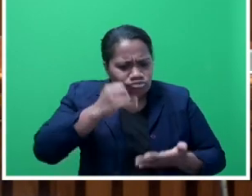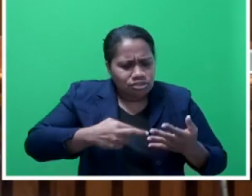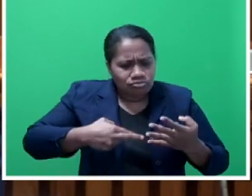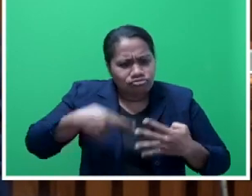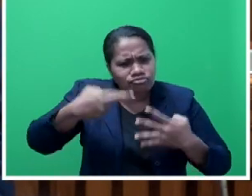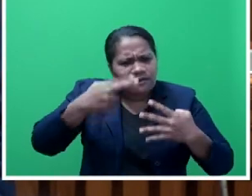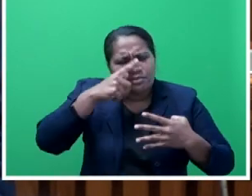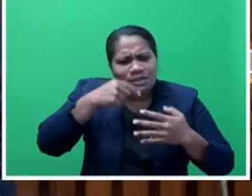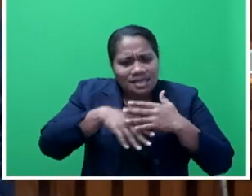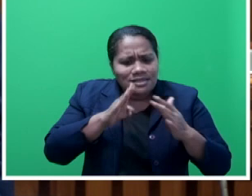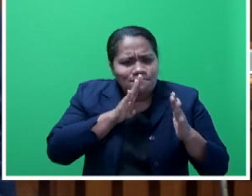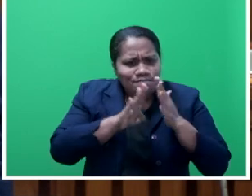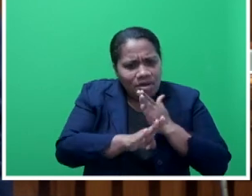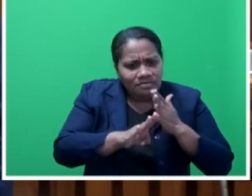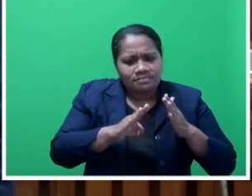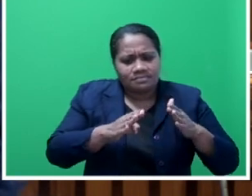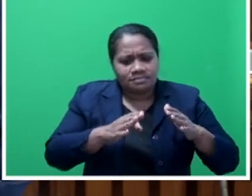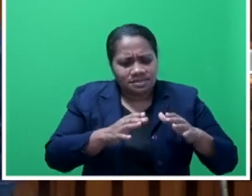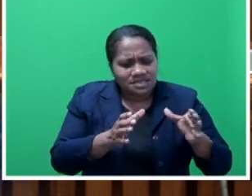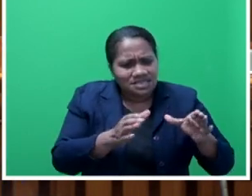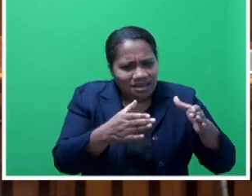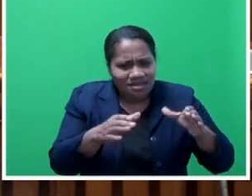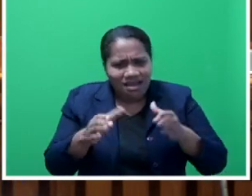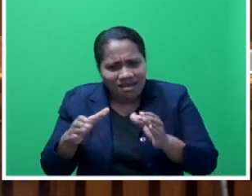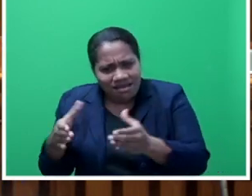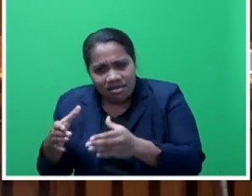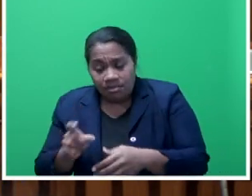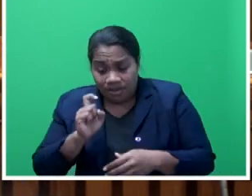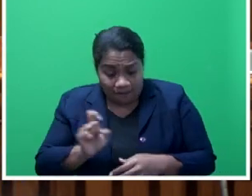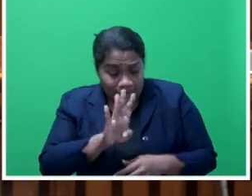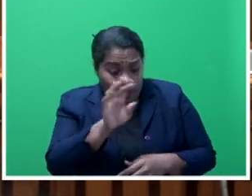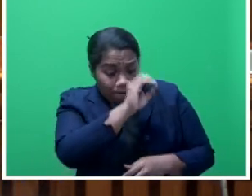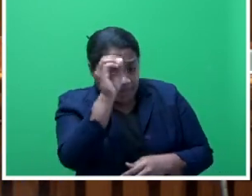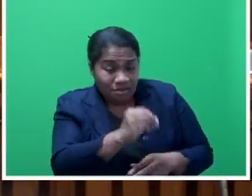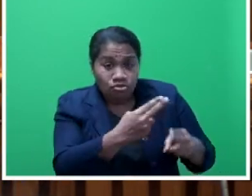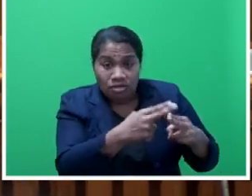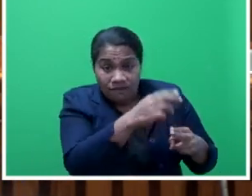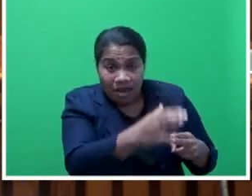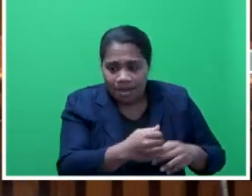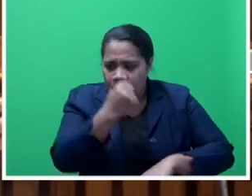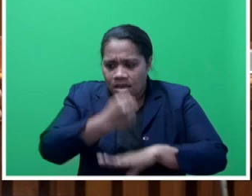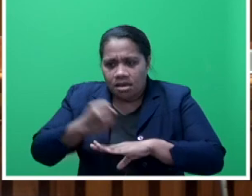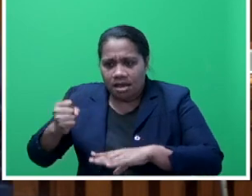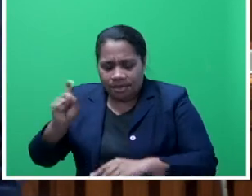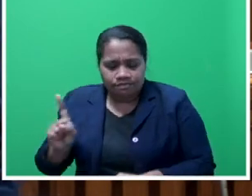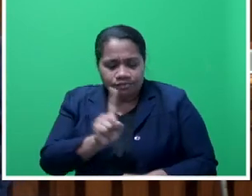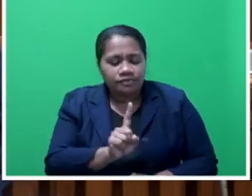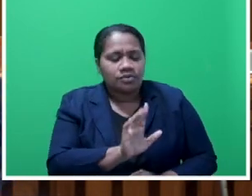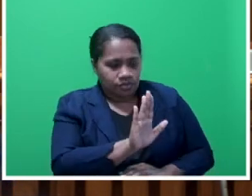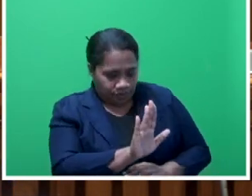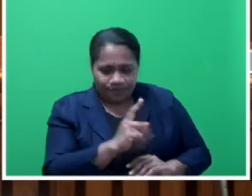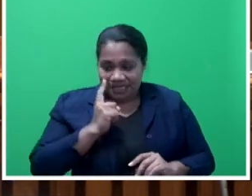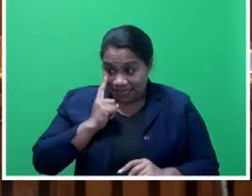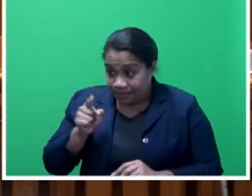to, for example, lend at 4% to a farmer, government may step in and say, look, lend to them at 3%, we